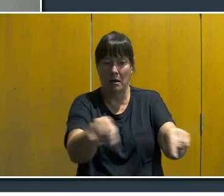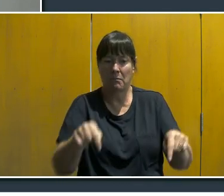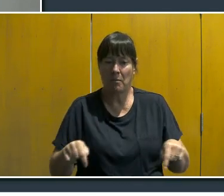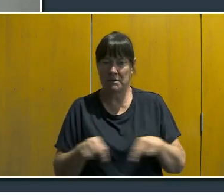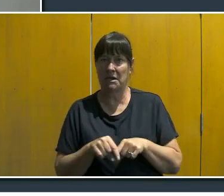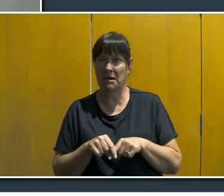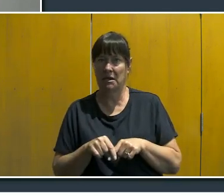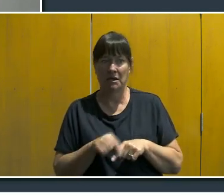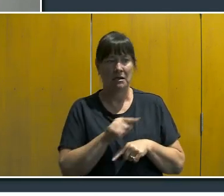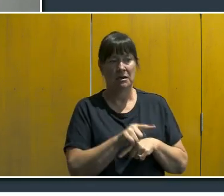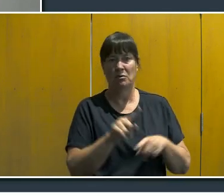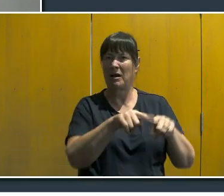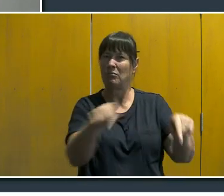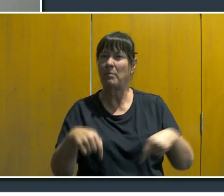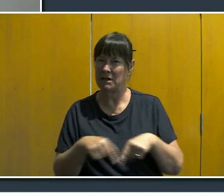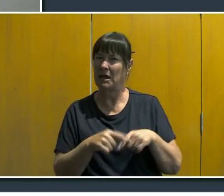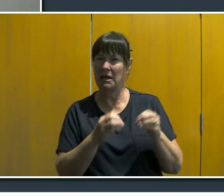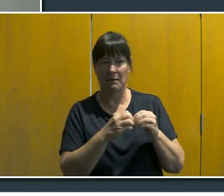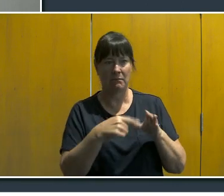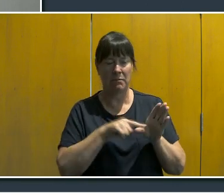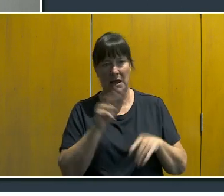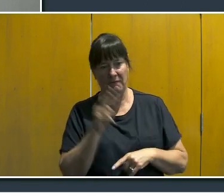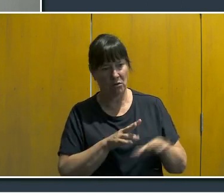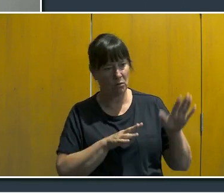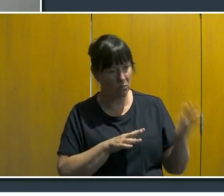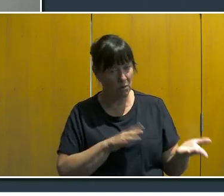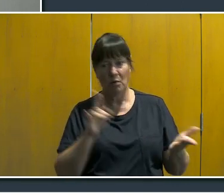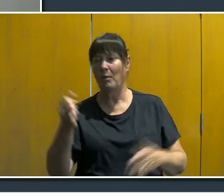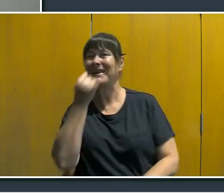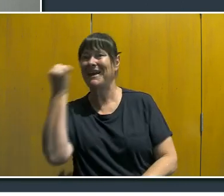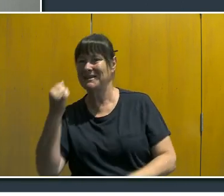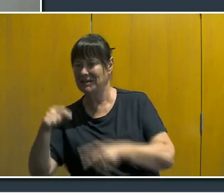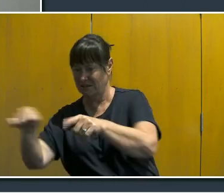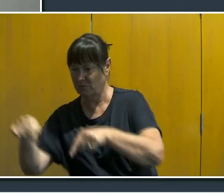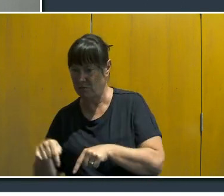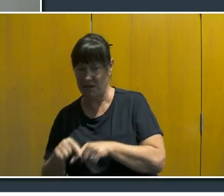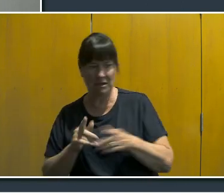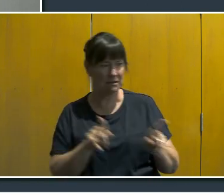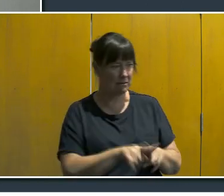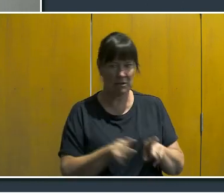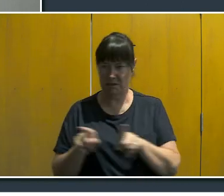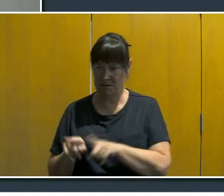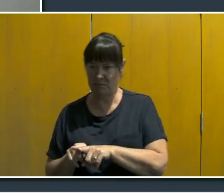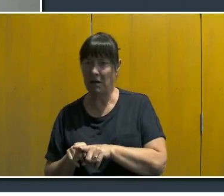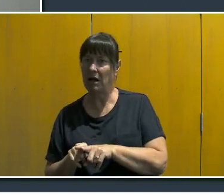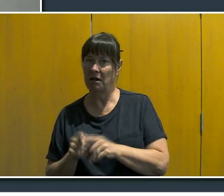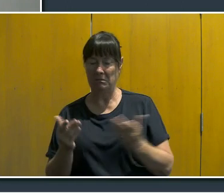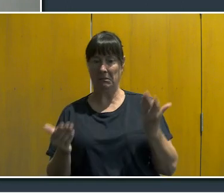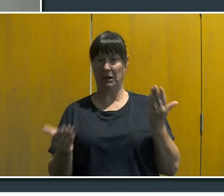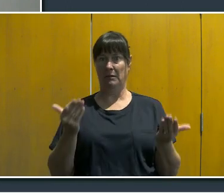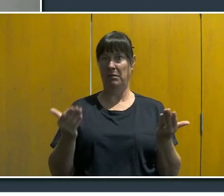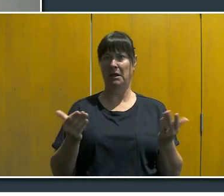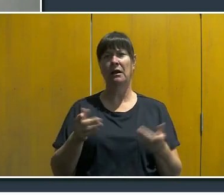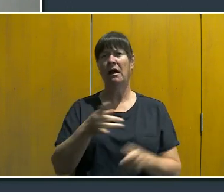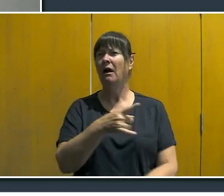as to a Hastings one as well. So I don't know if the council or you've looked at the Hastings situation and how